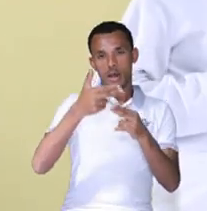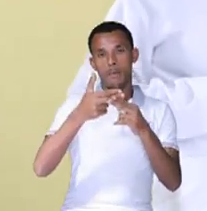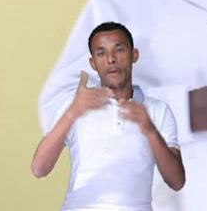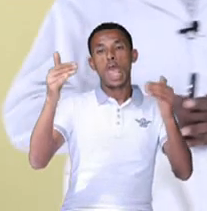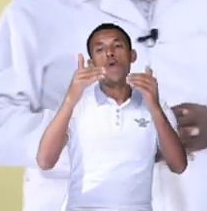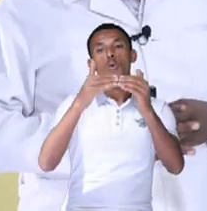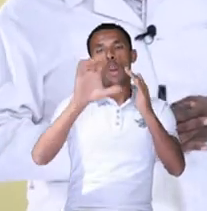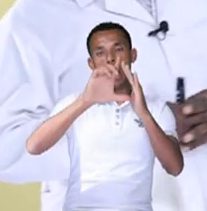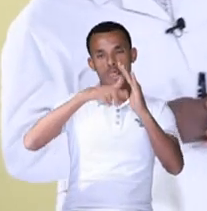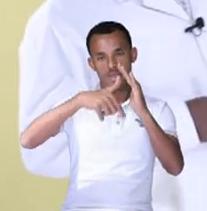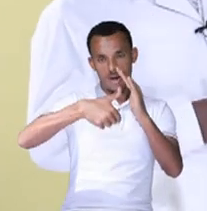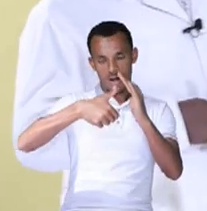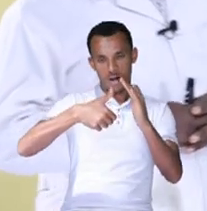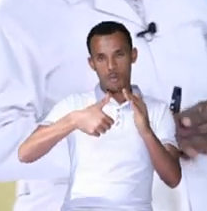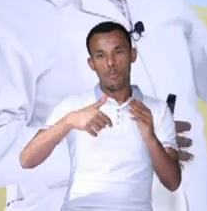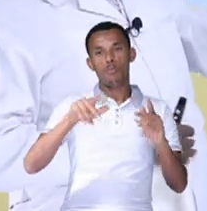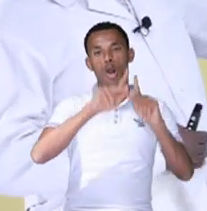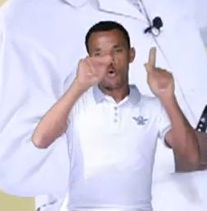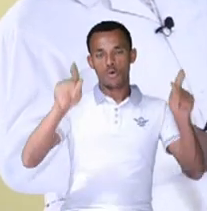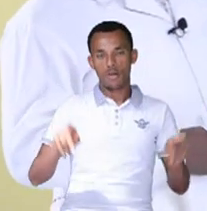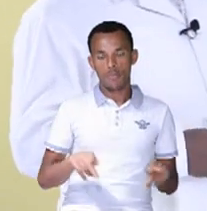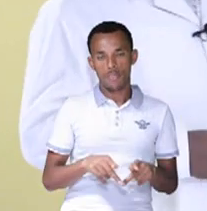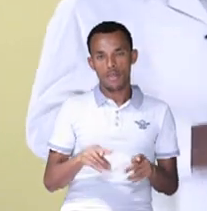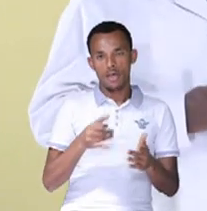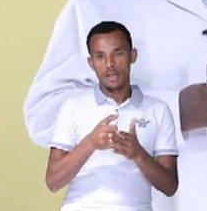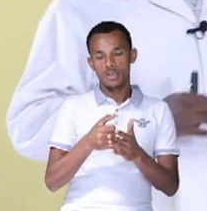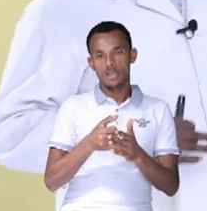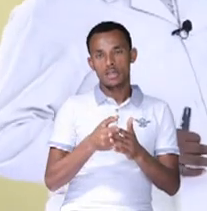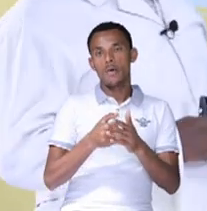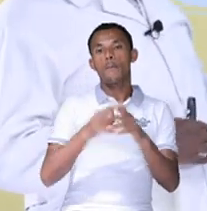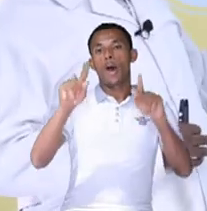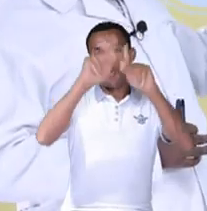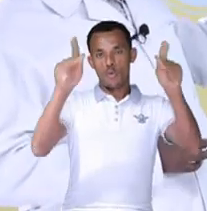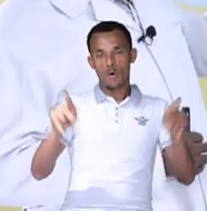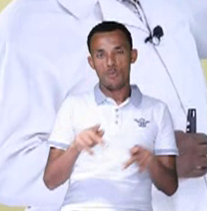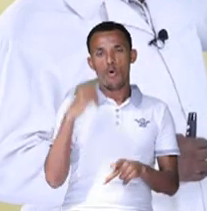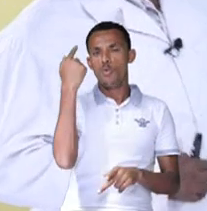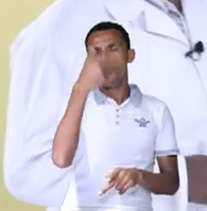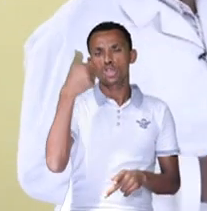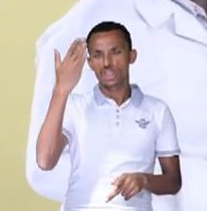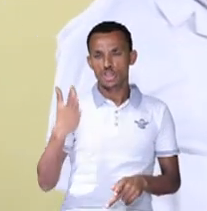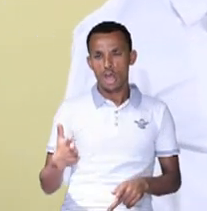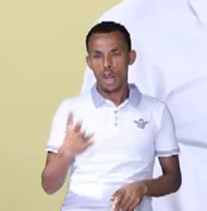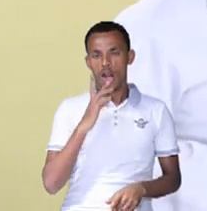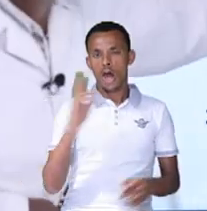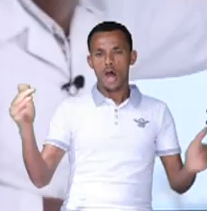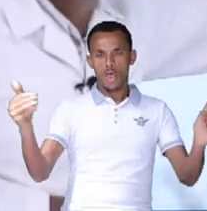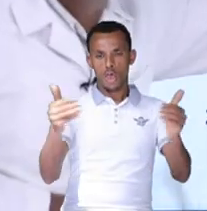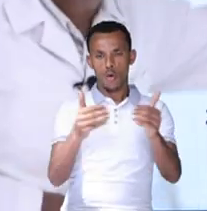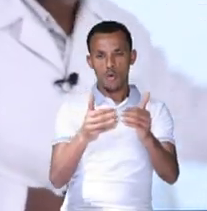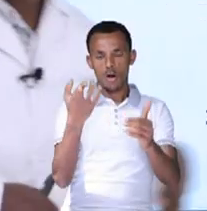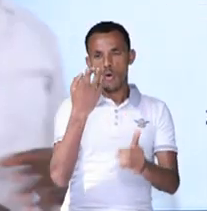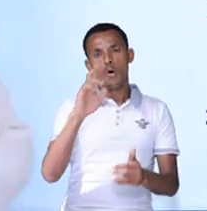equilateral parallelogram. Rhombus is a parallelogram whose sides are equal. All